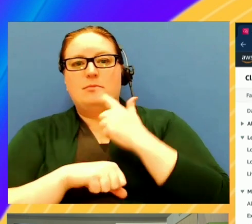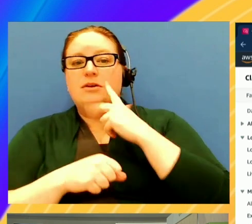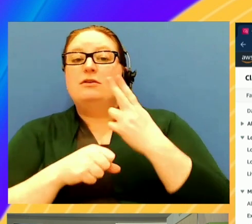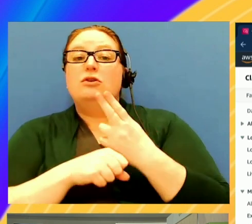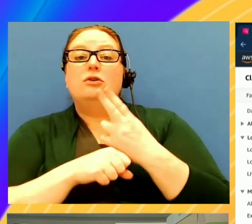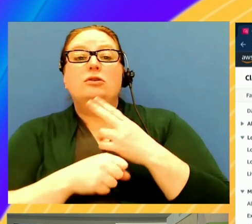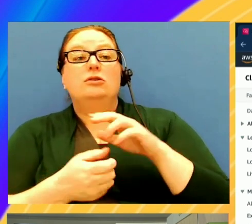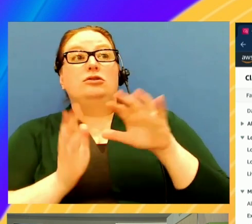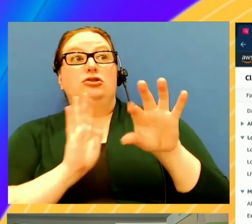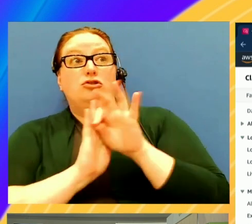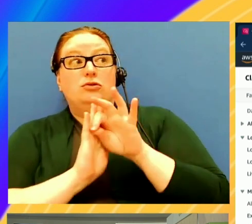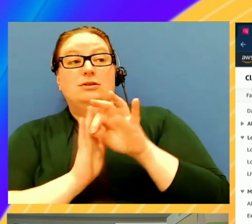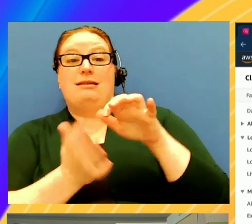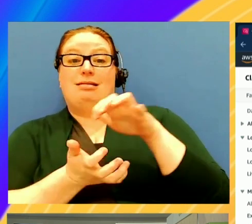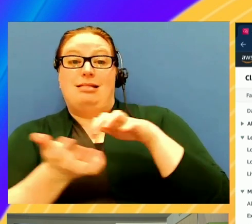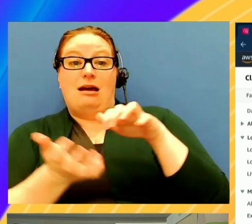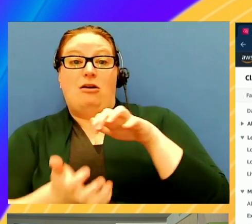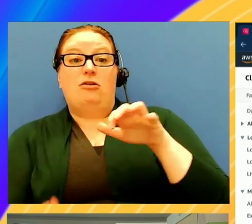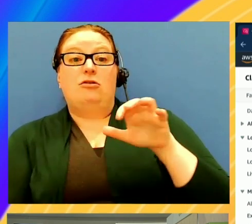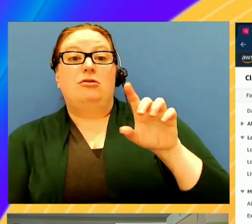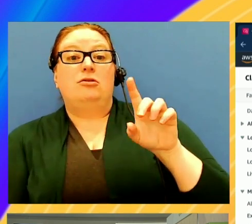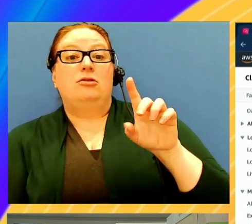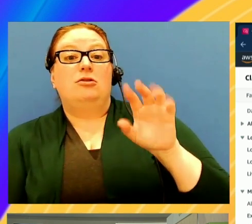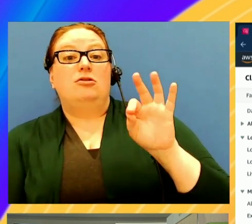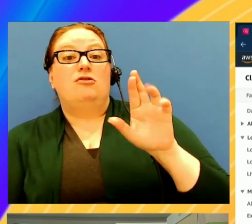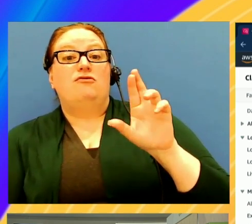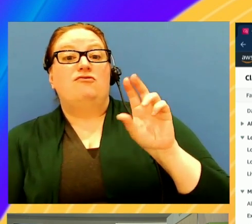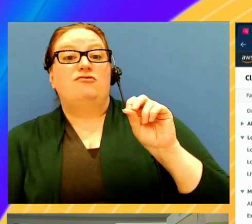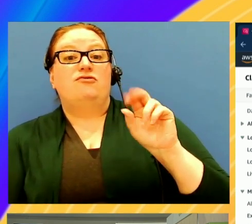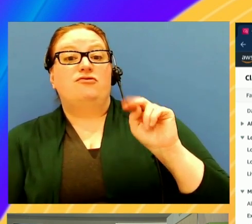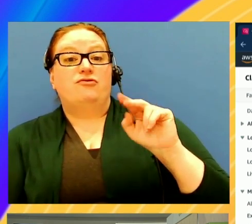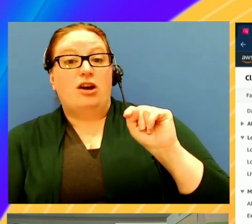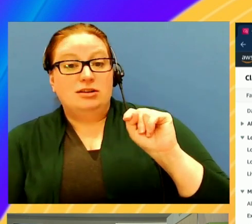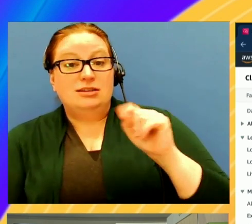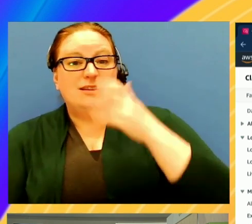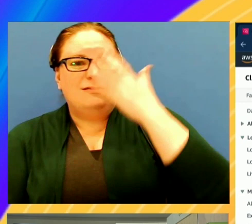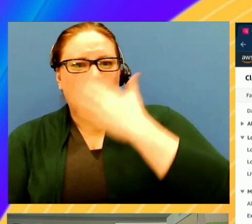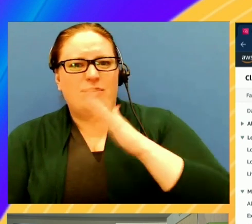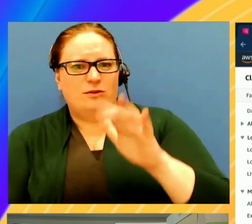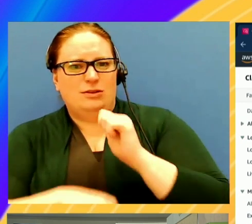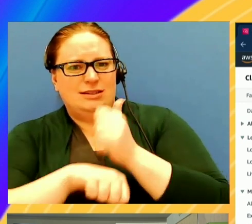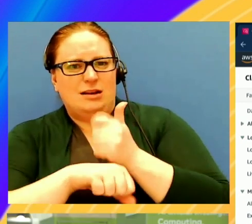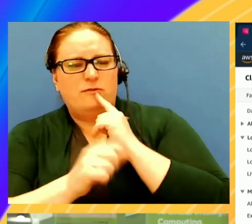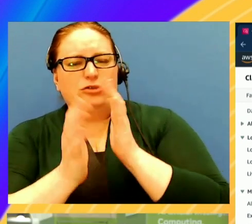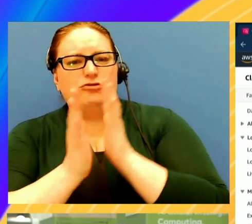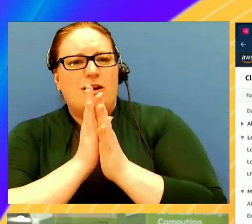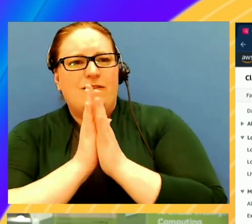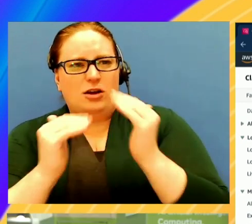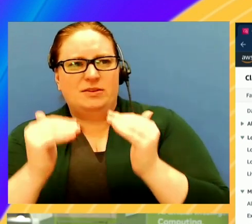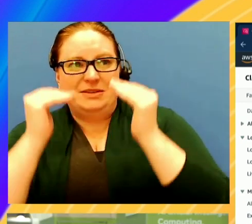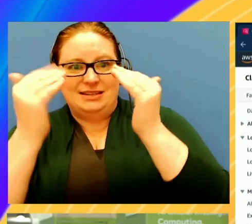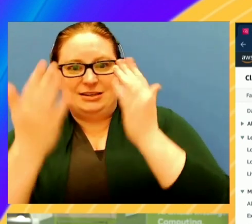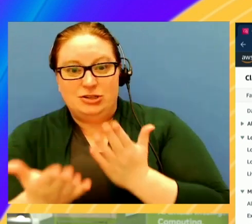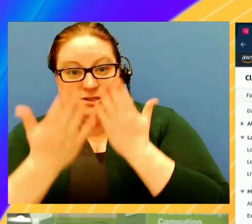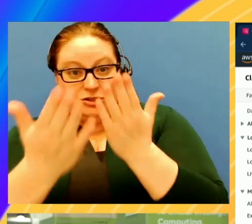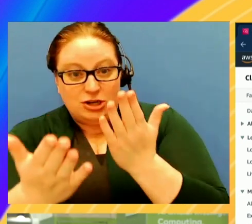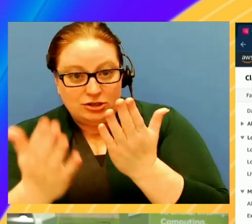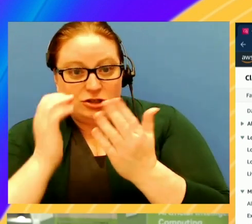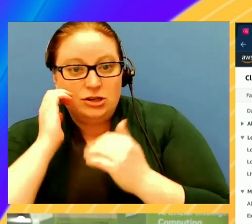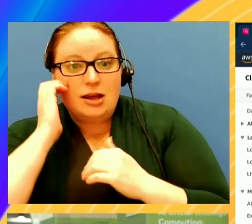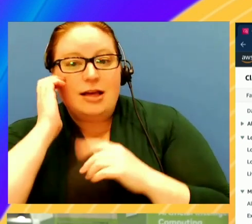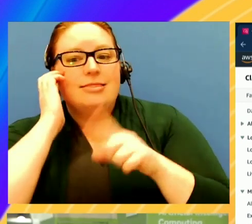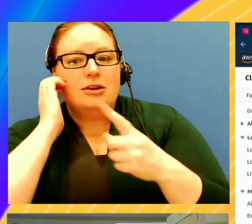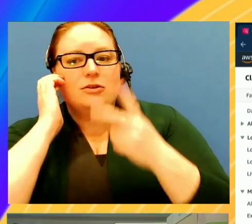if you choose to put CloudFront in front of your setup as per the traffic optimization suggestions, you get to see an